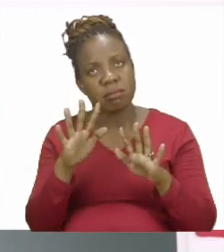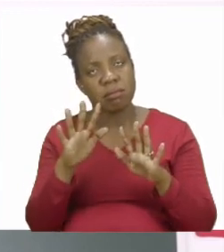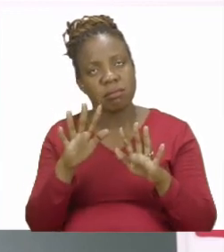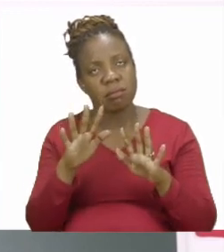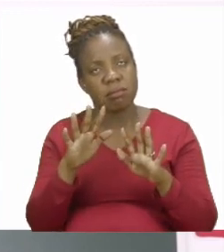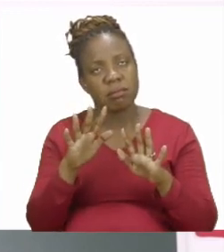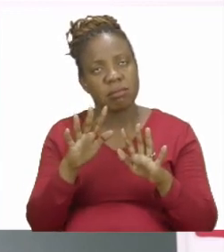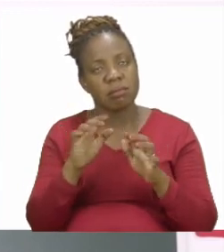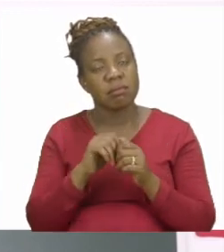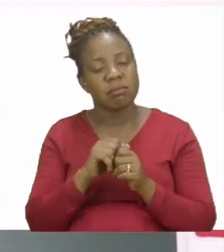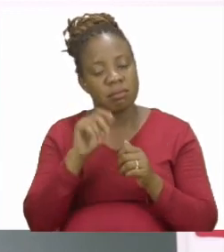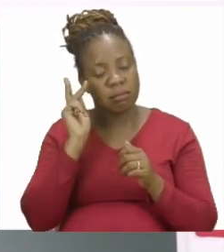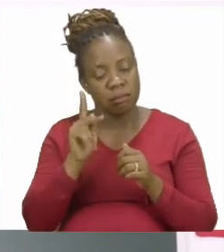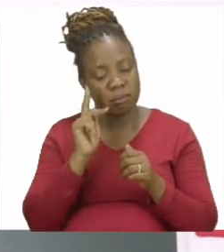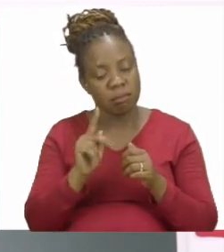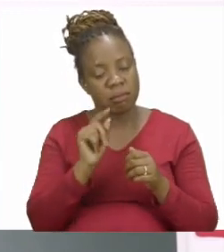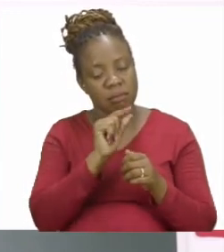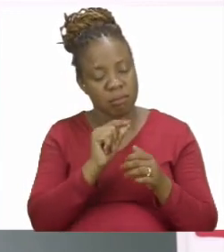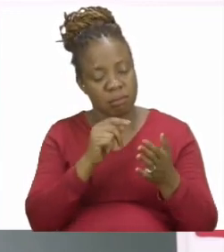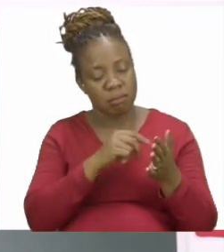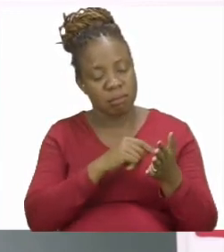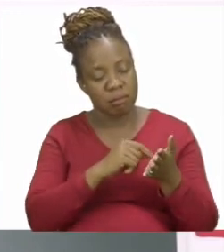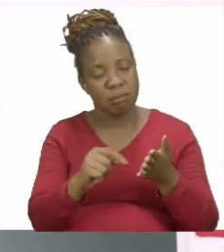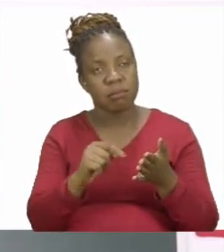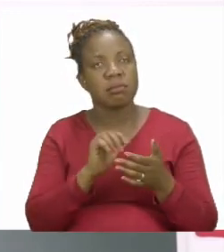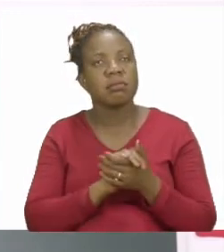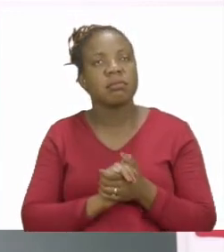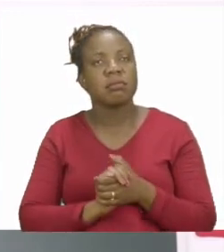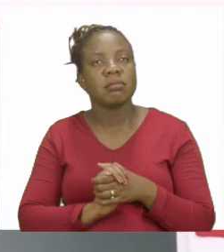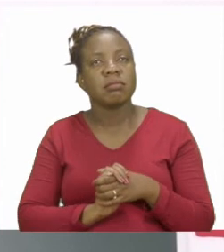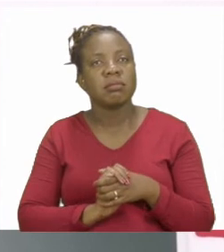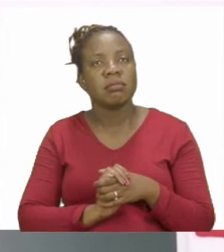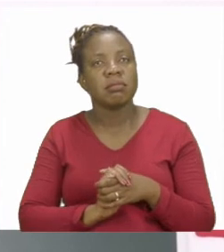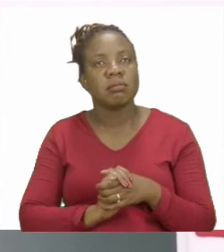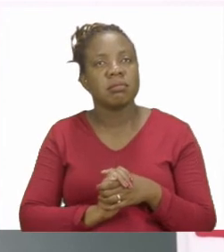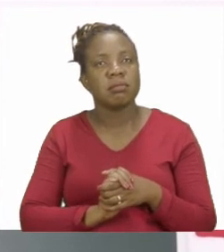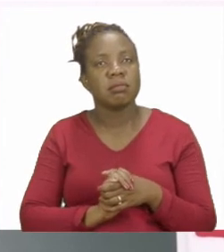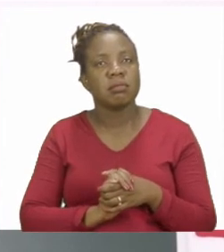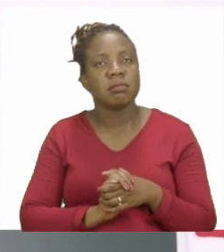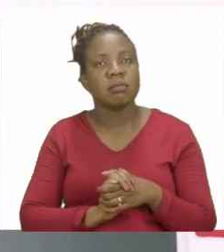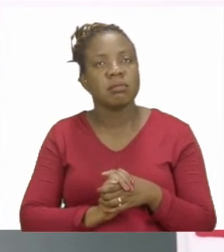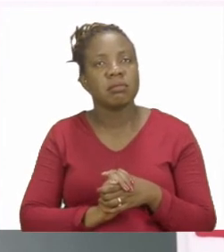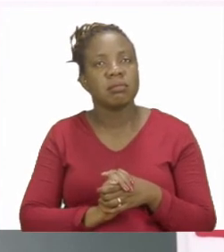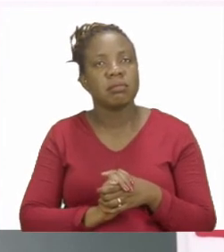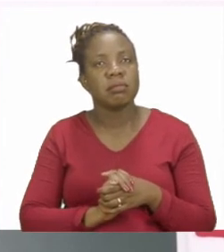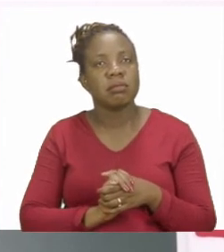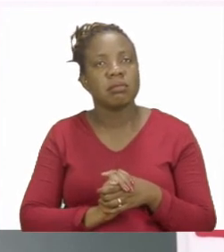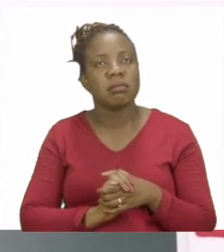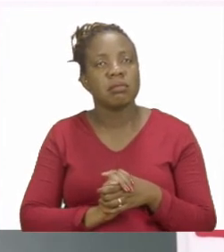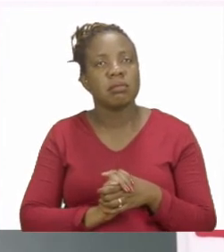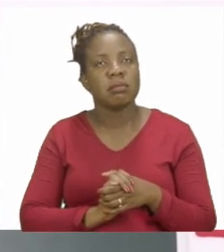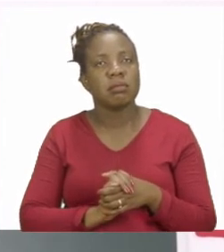to take it out. Now let's try and find the third word